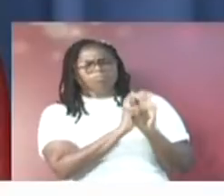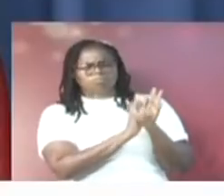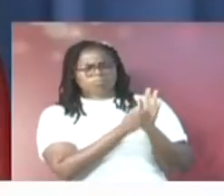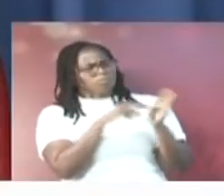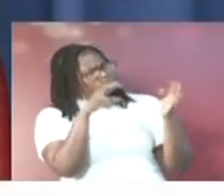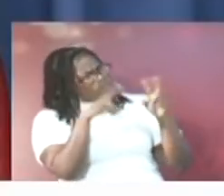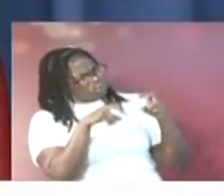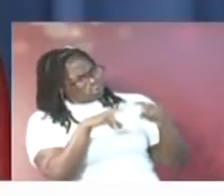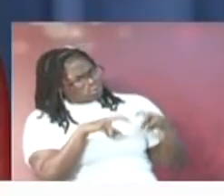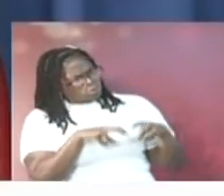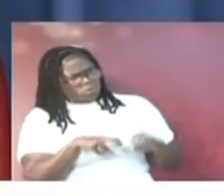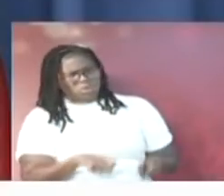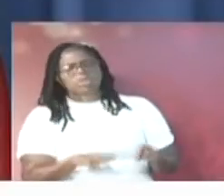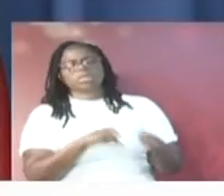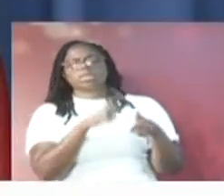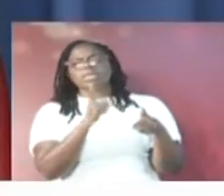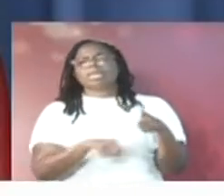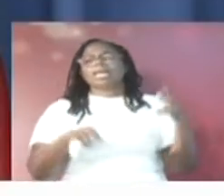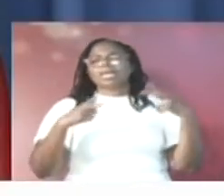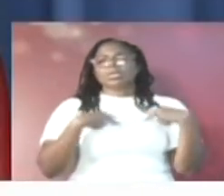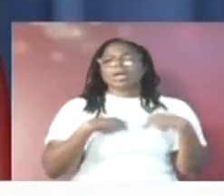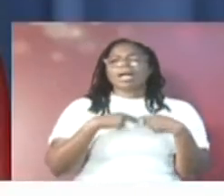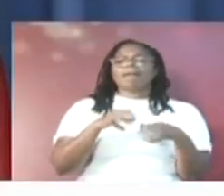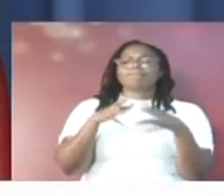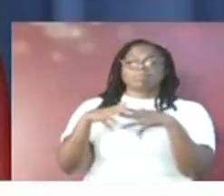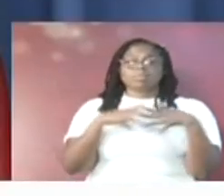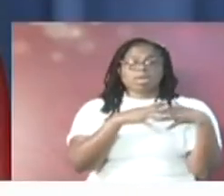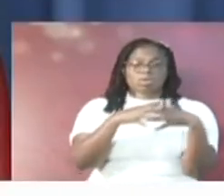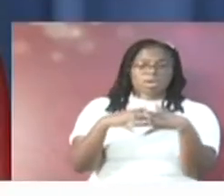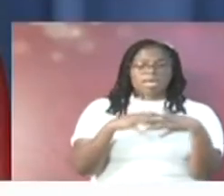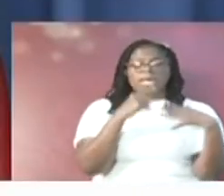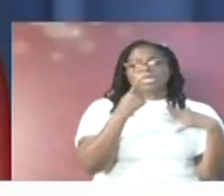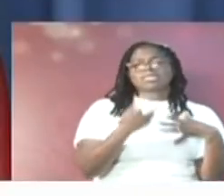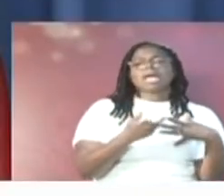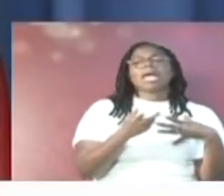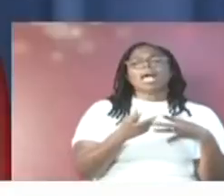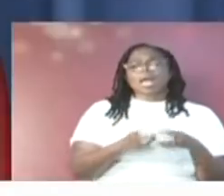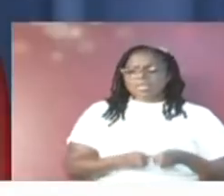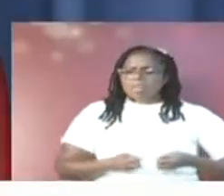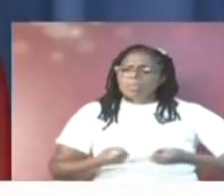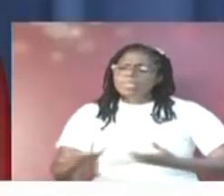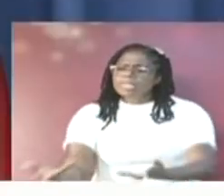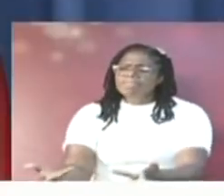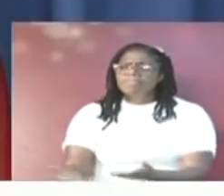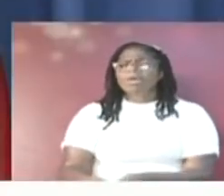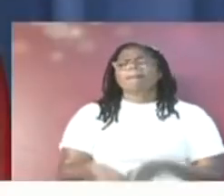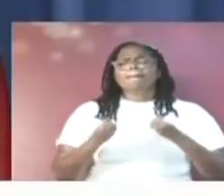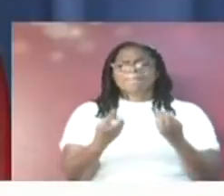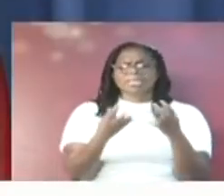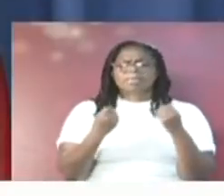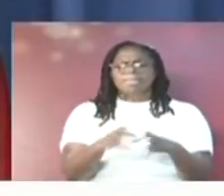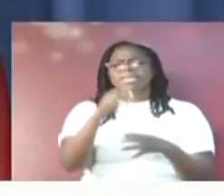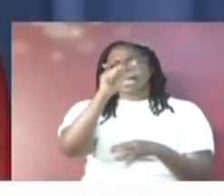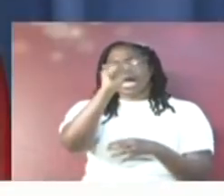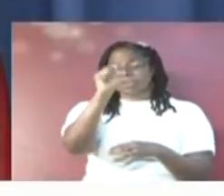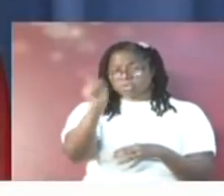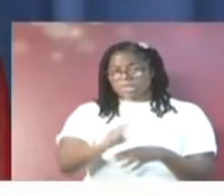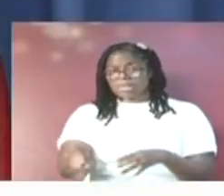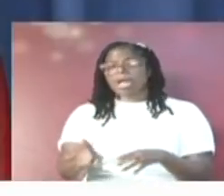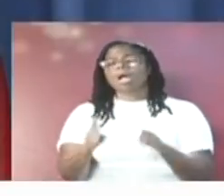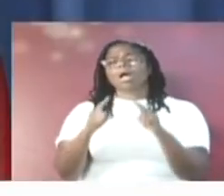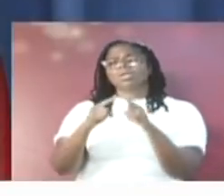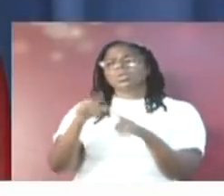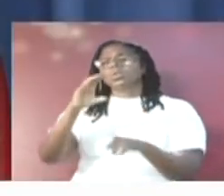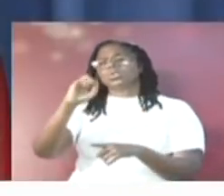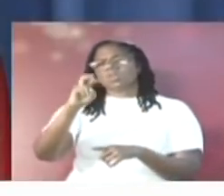was the offer by the United States to put a large volume of AstraZeneca into the COVAX,